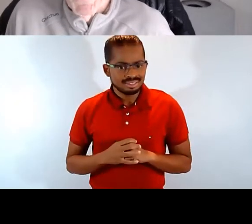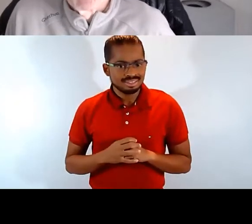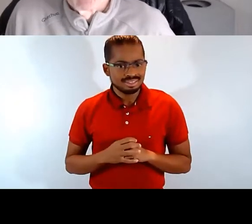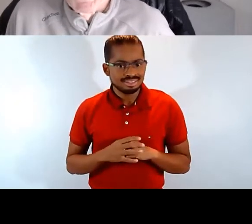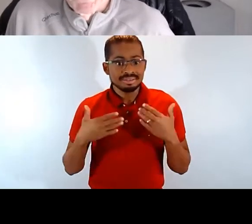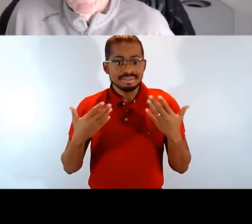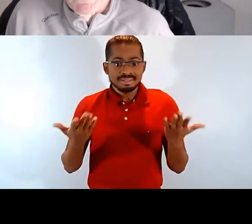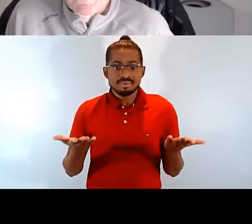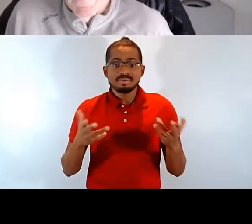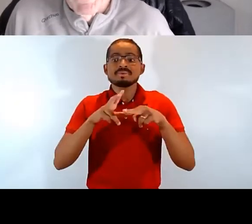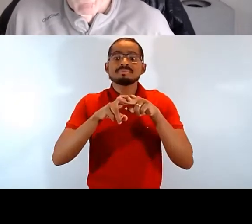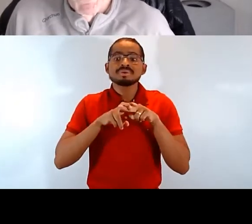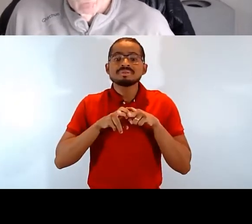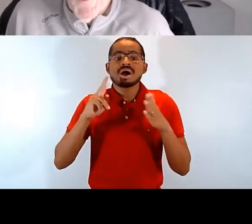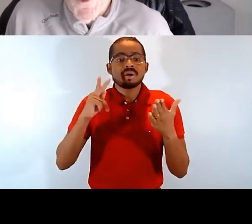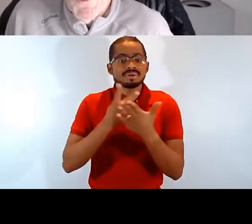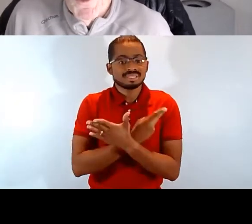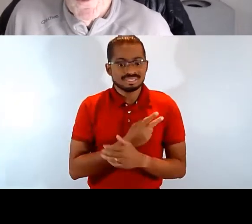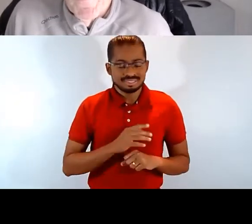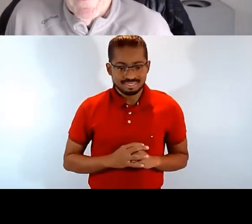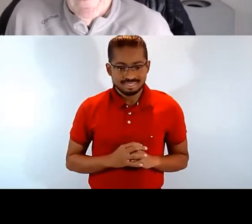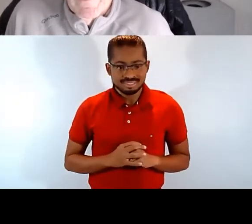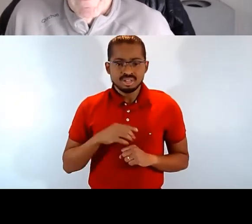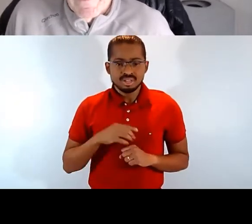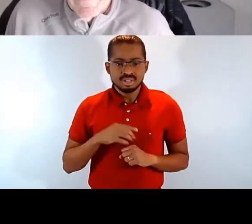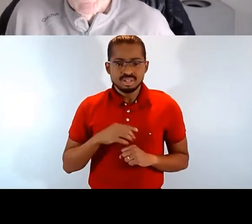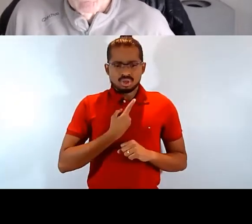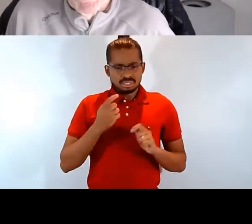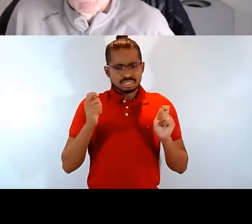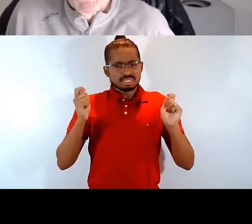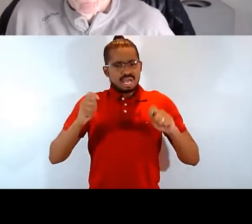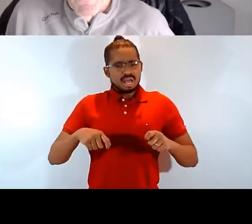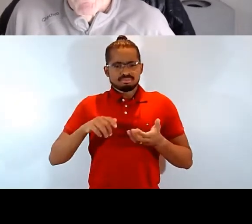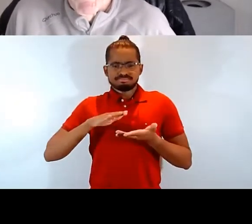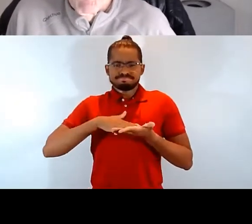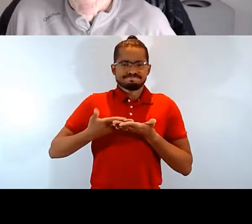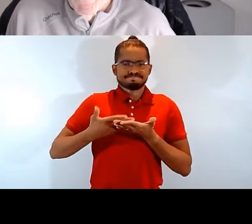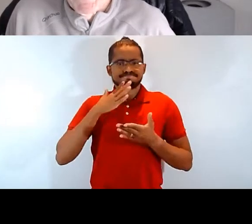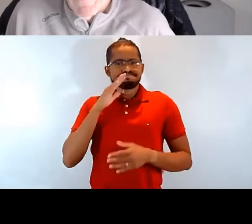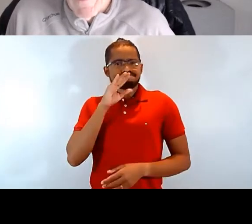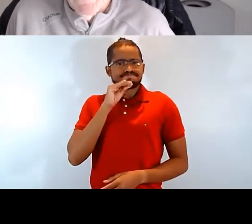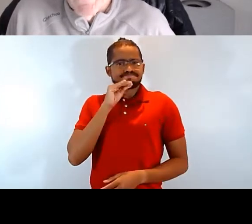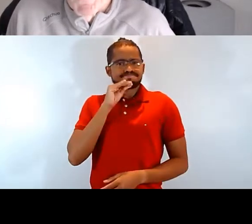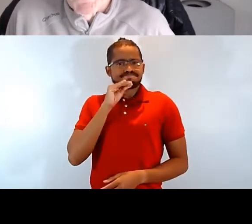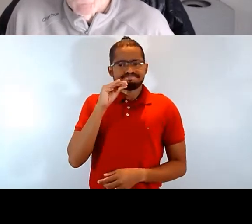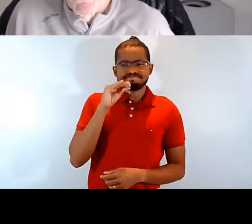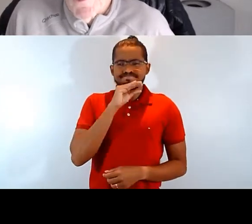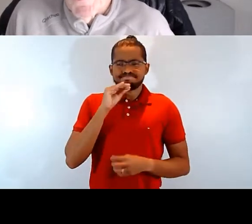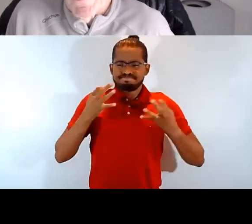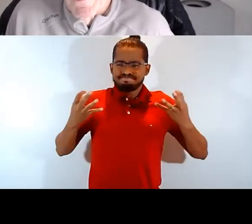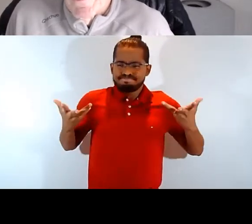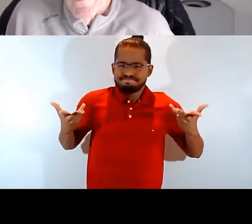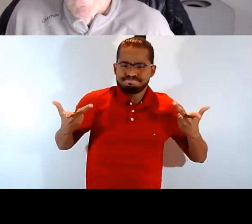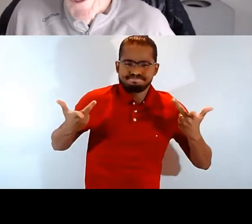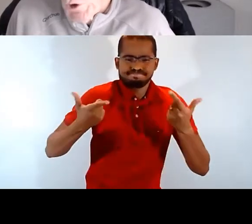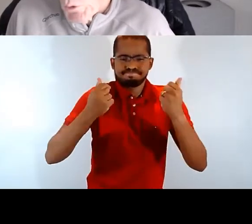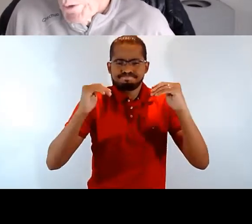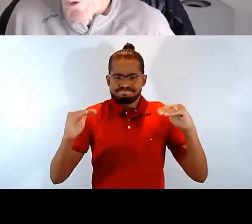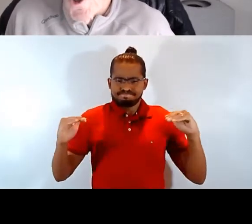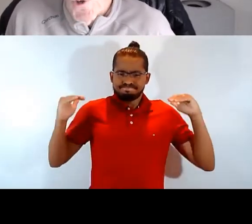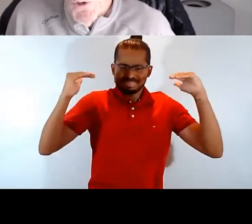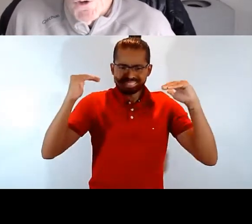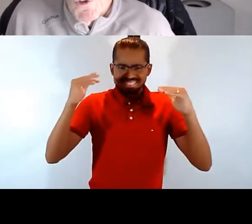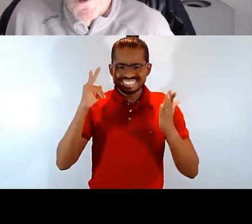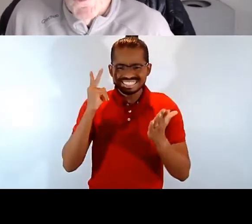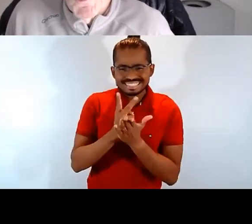accurate speeches as we were supposed to do, and speeches with very high linguistic quality, which we